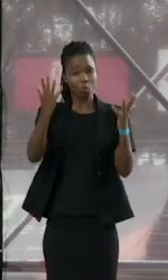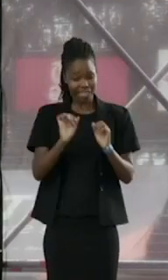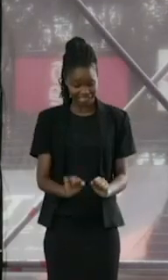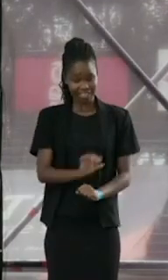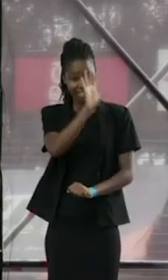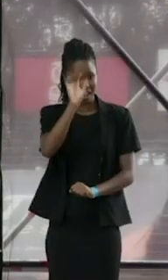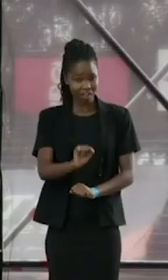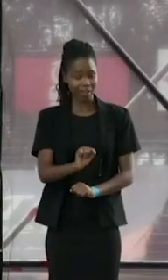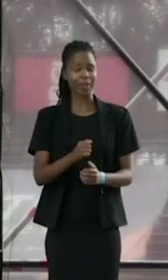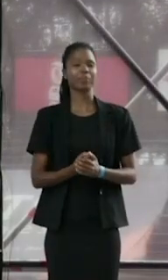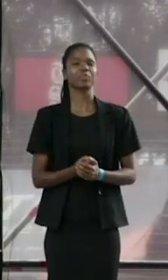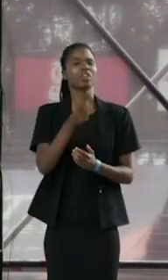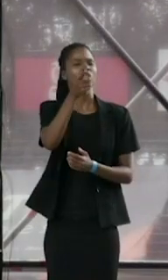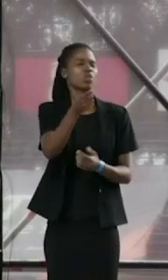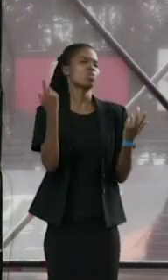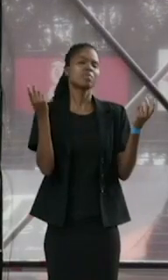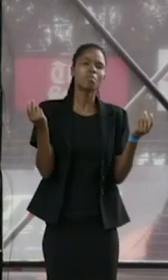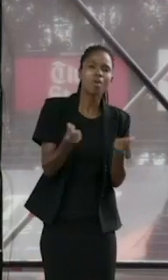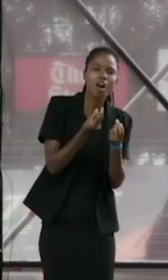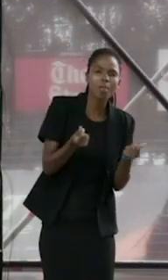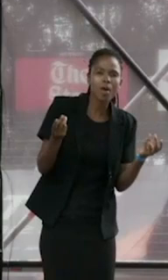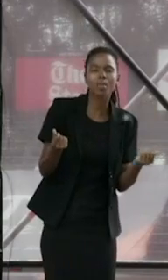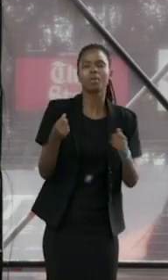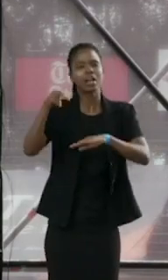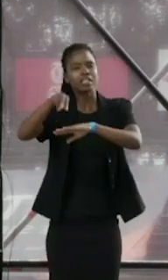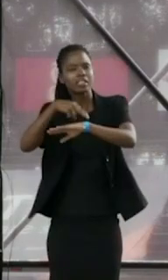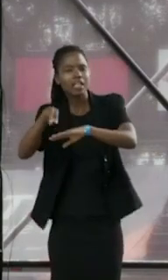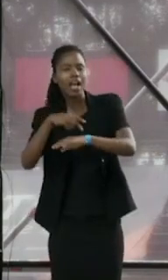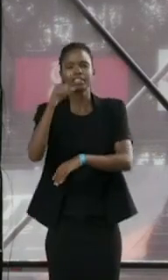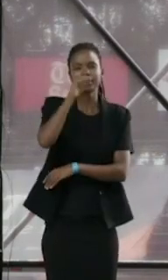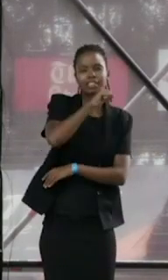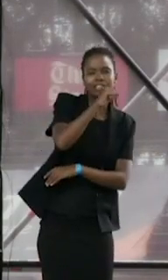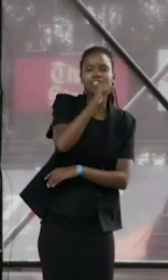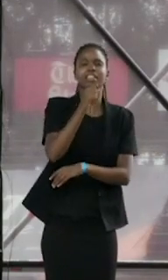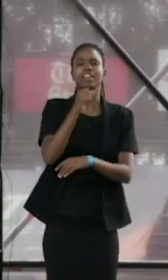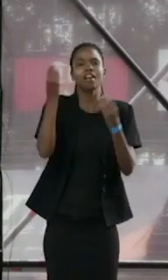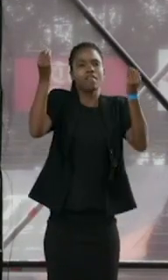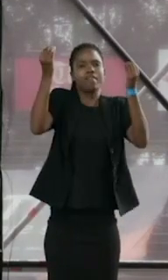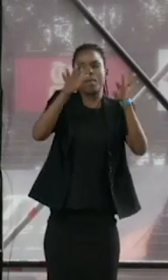when you are an artist, you are expected to be perfect.